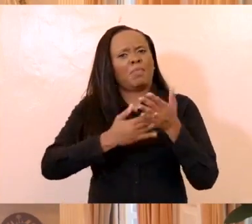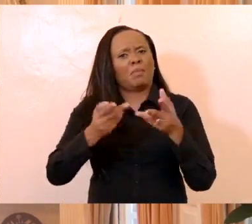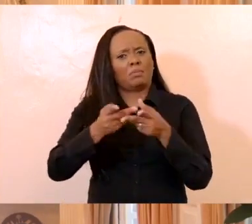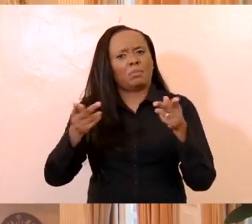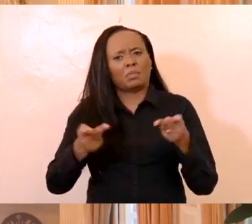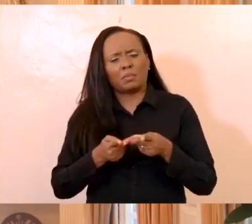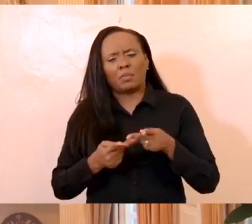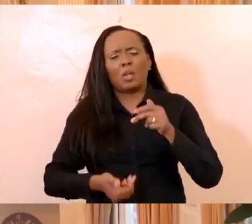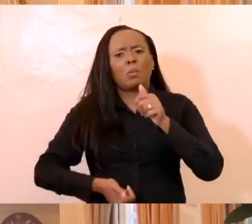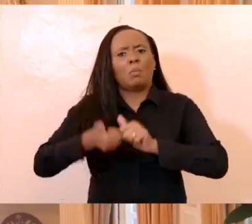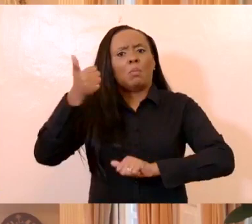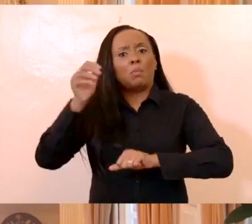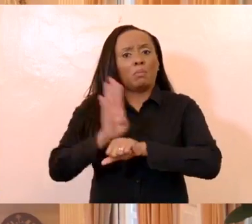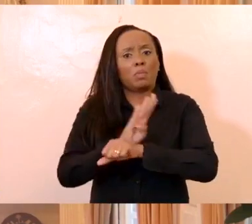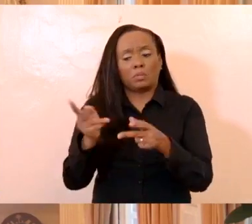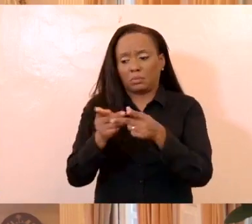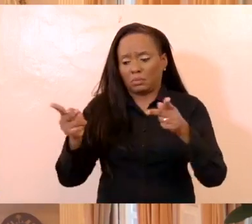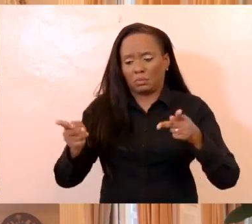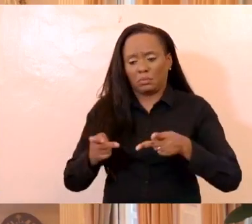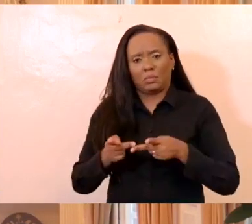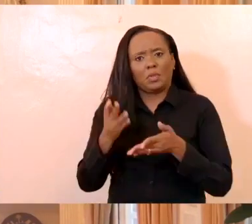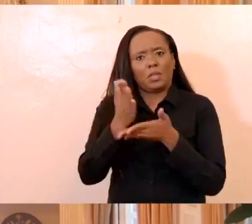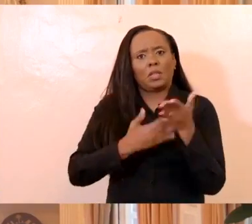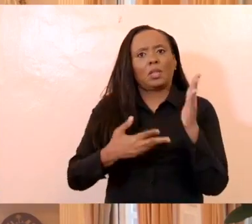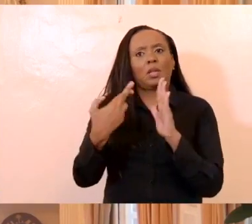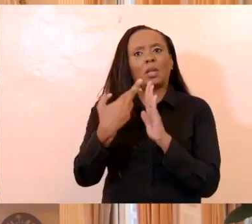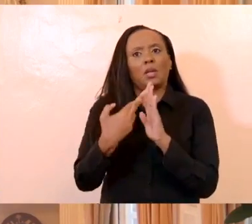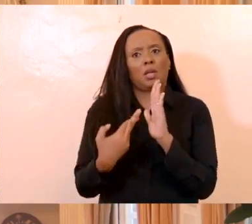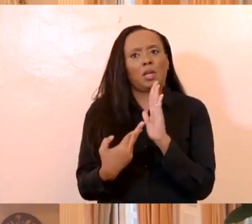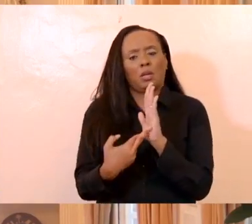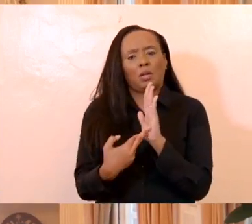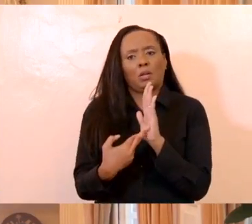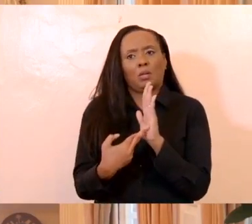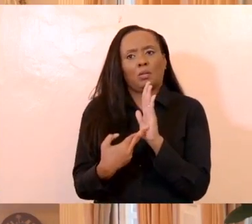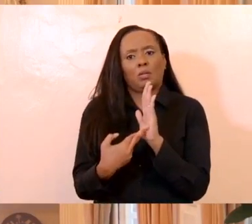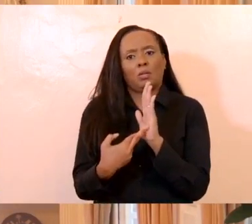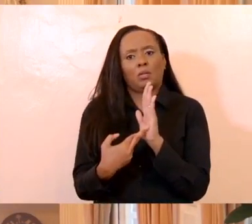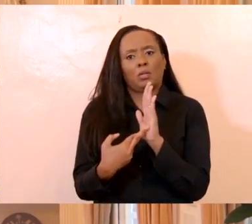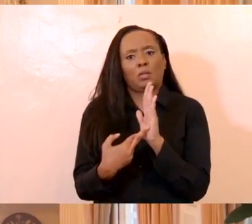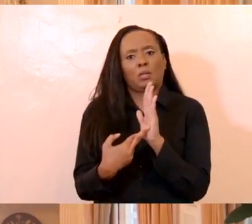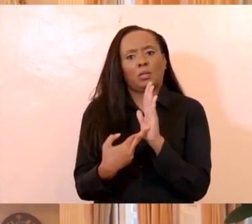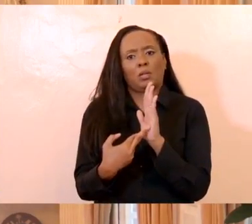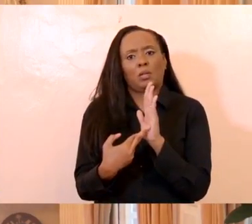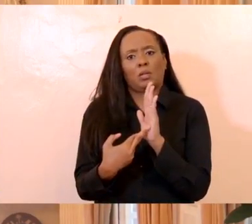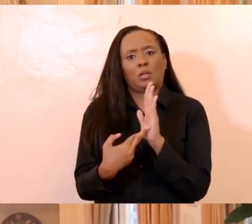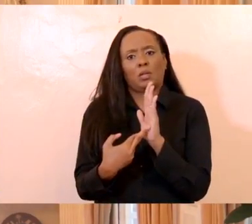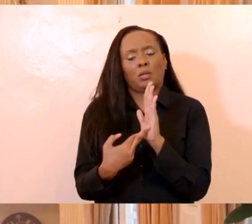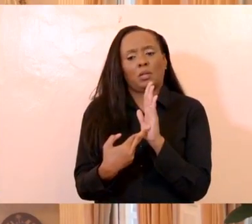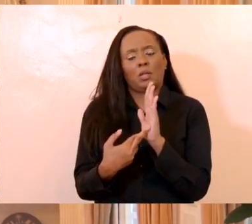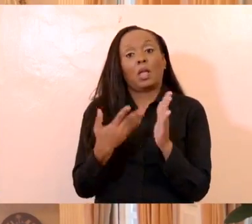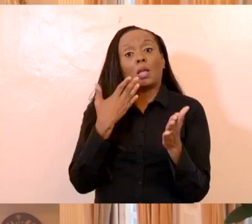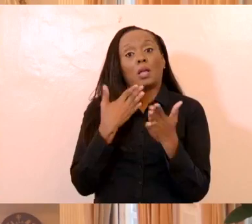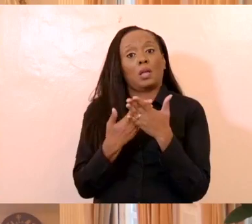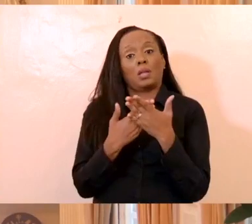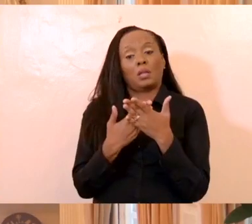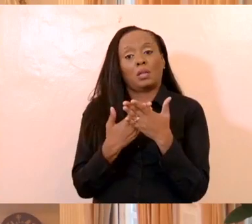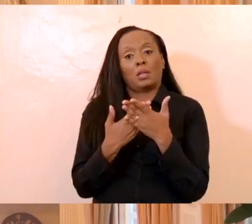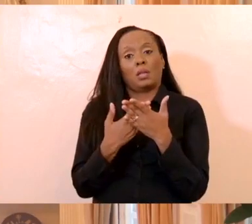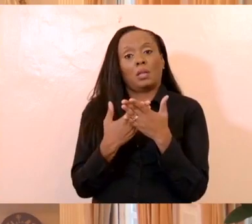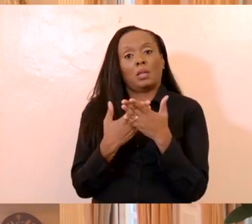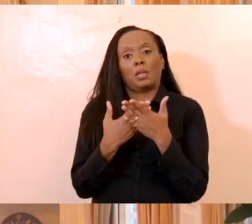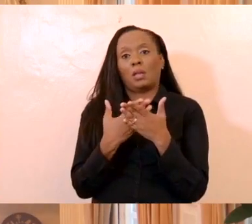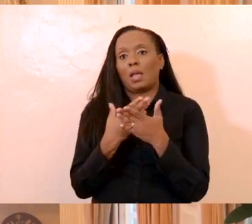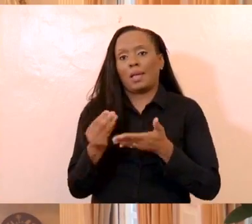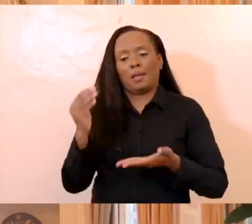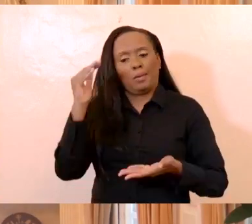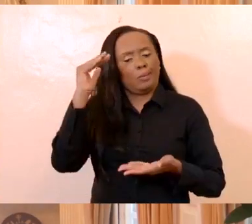of business places have held together and has caused a reduction in what